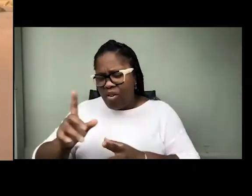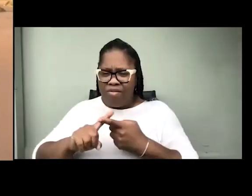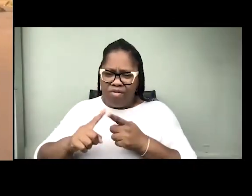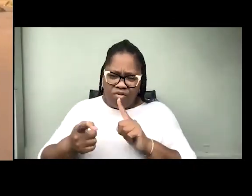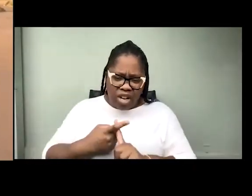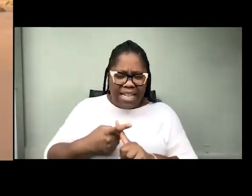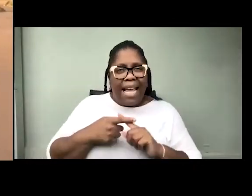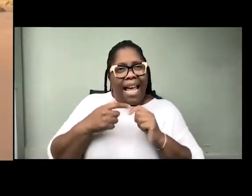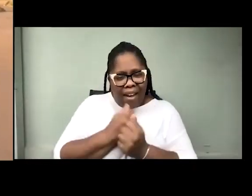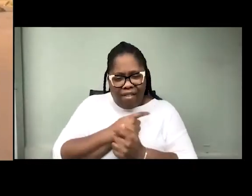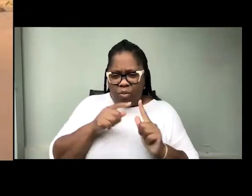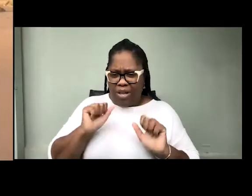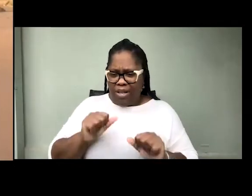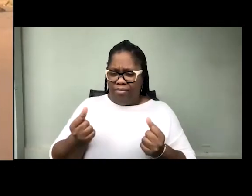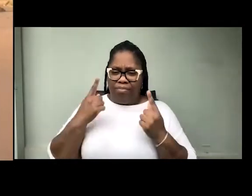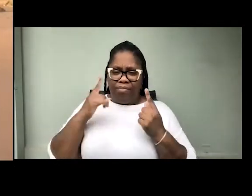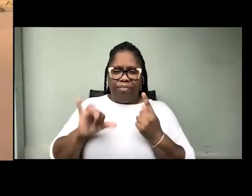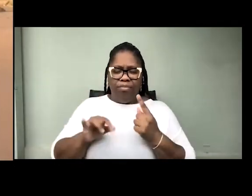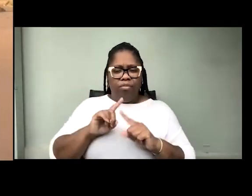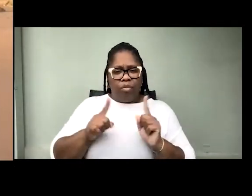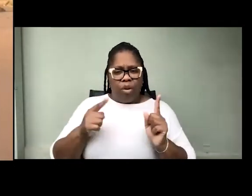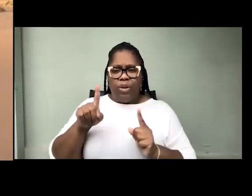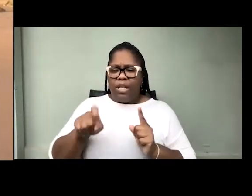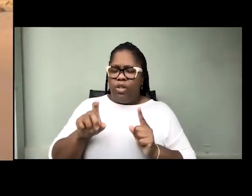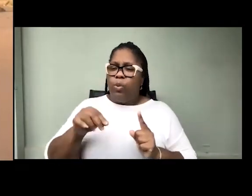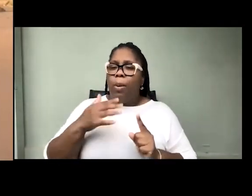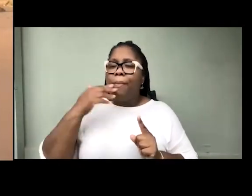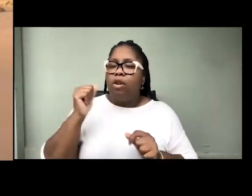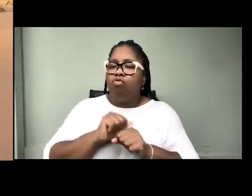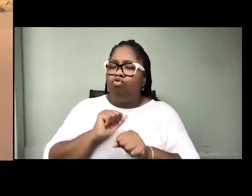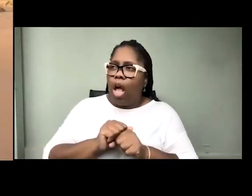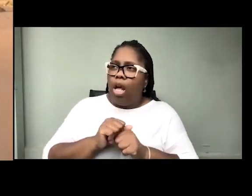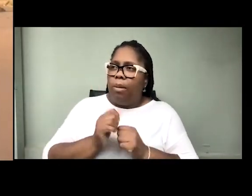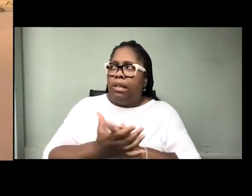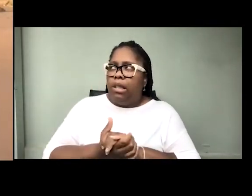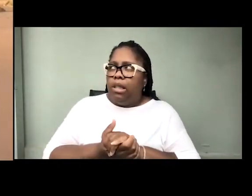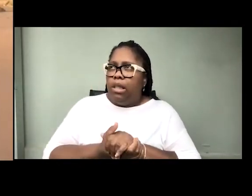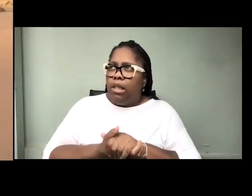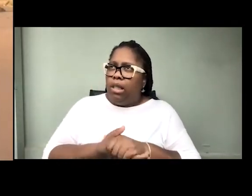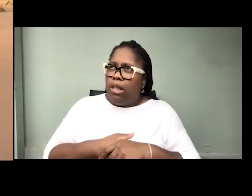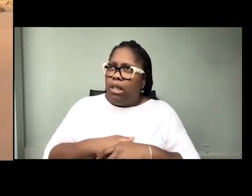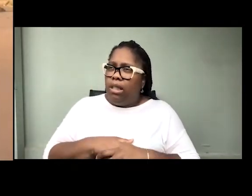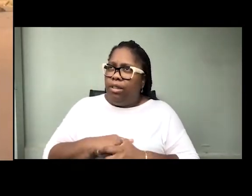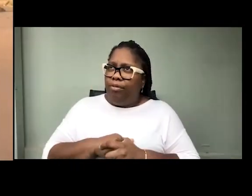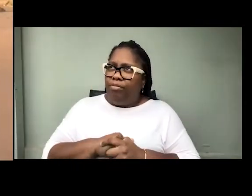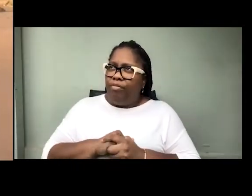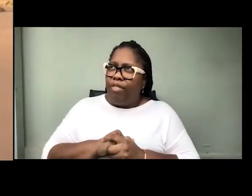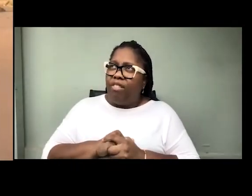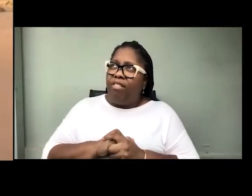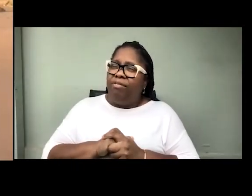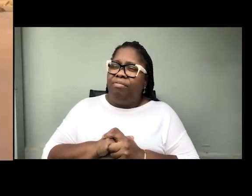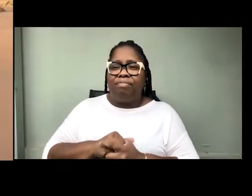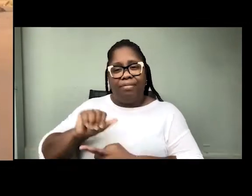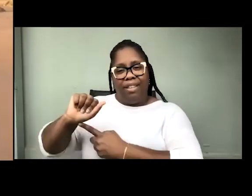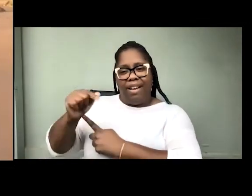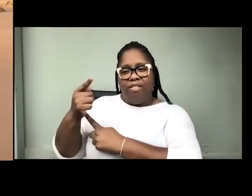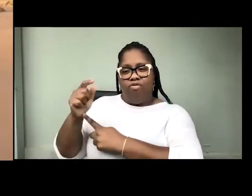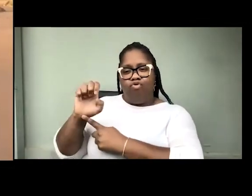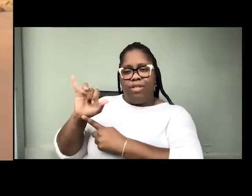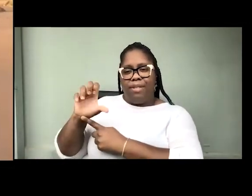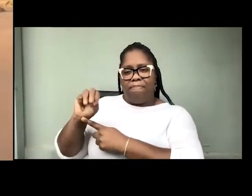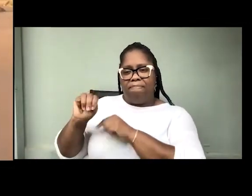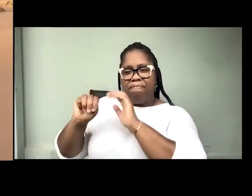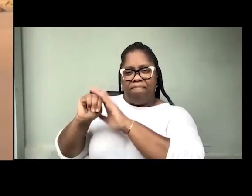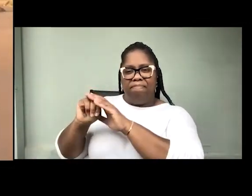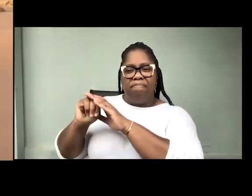everyone relates to it. I think we just have to do a better job of probably dismantling ageism, and that'll